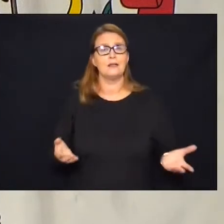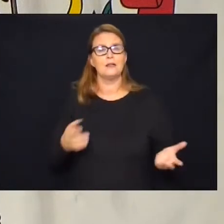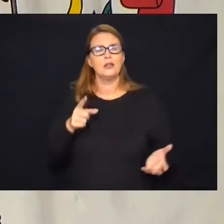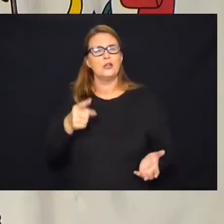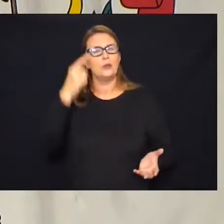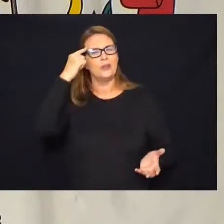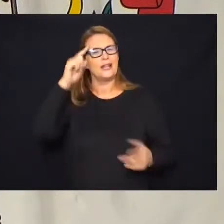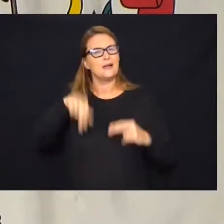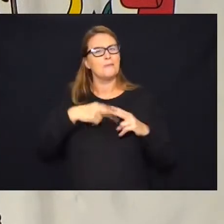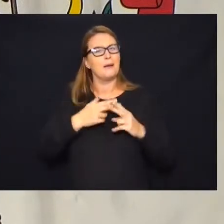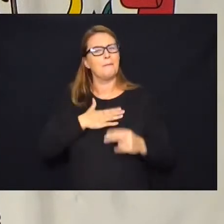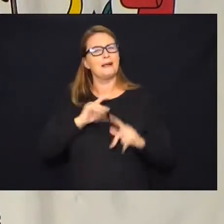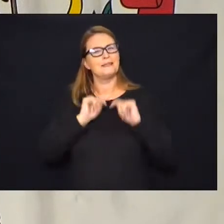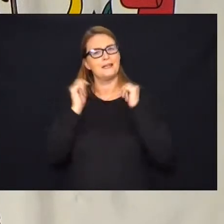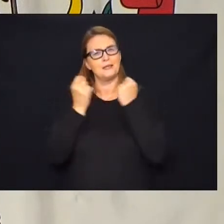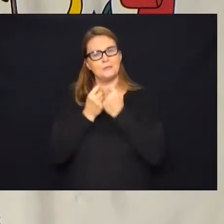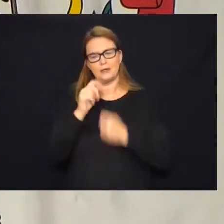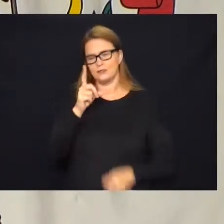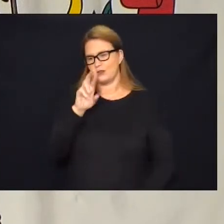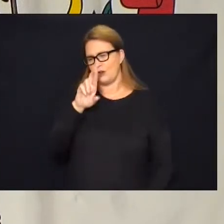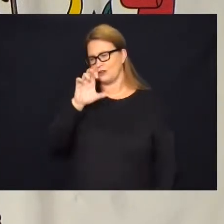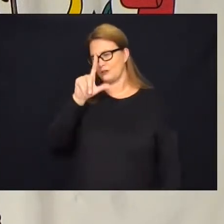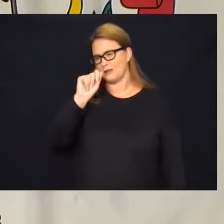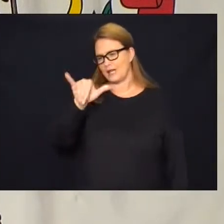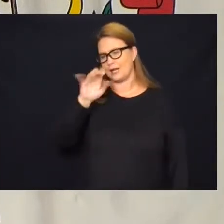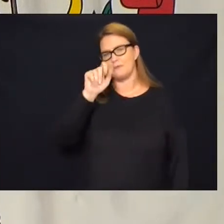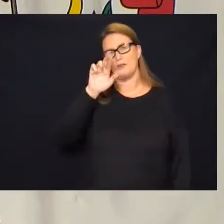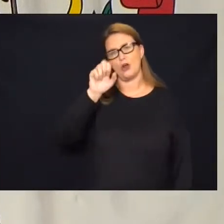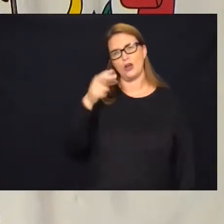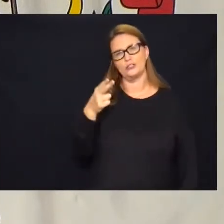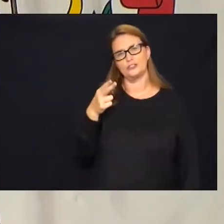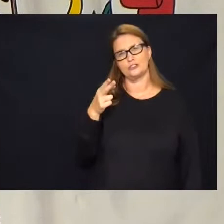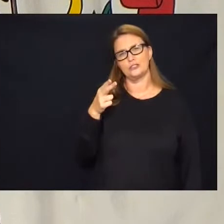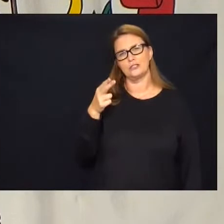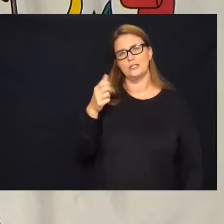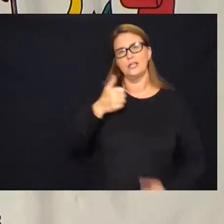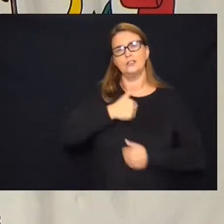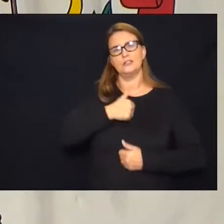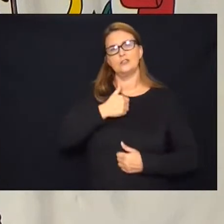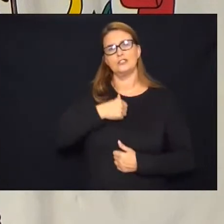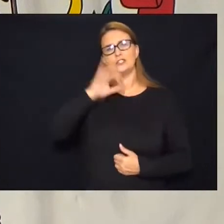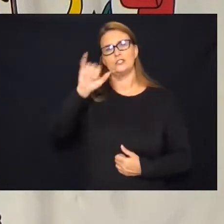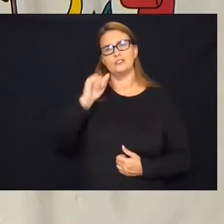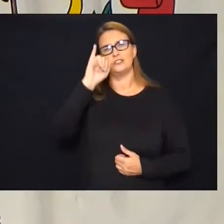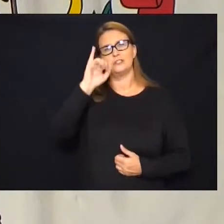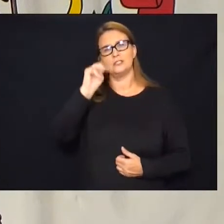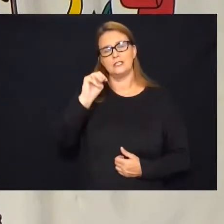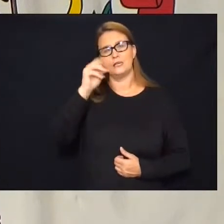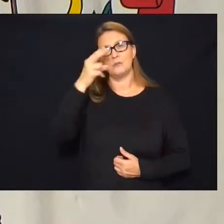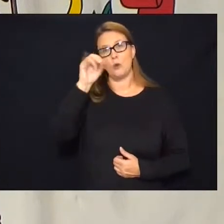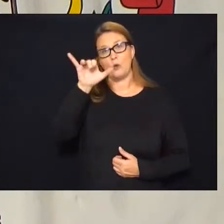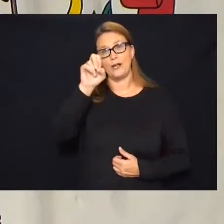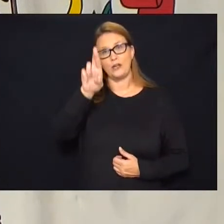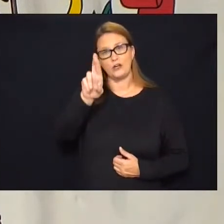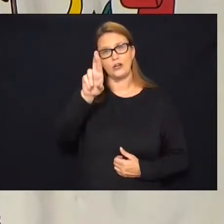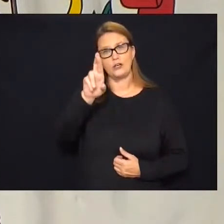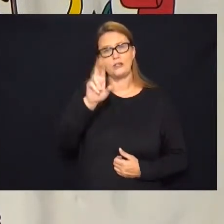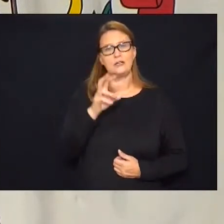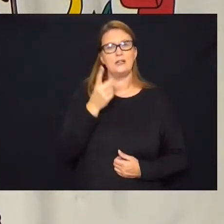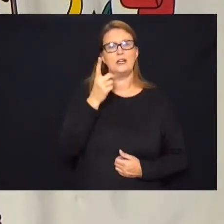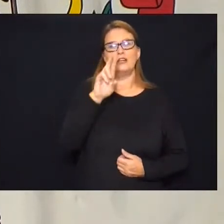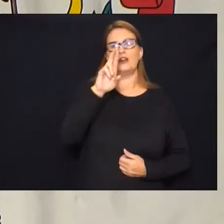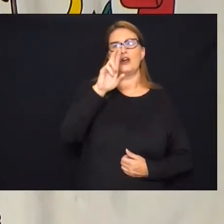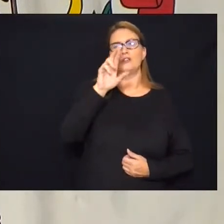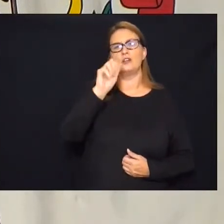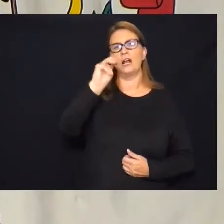this team. Dr. Clay Marsh. Think about General Jim Hoyer. Think about